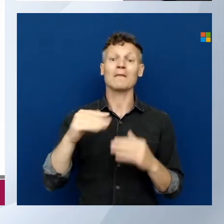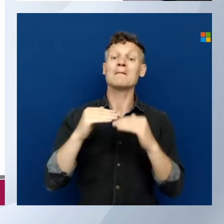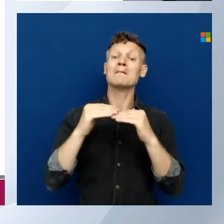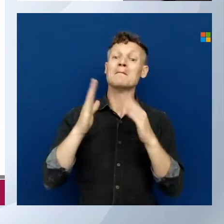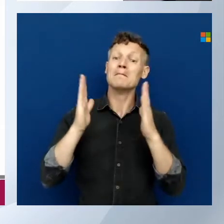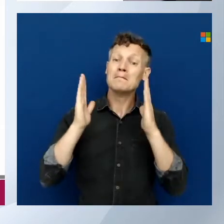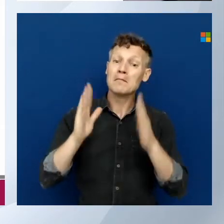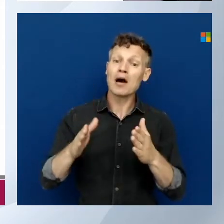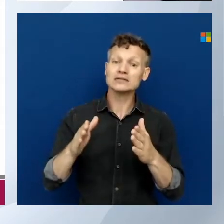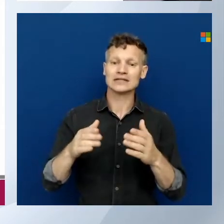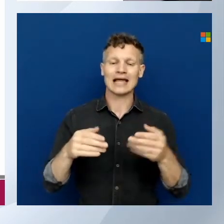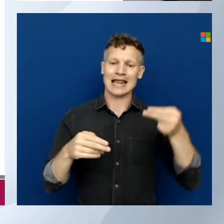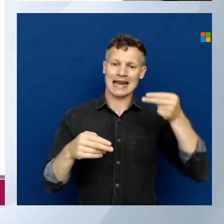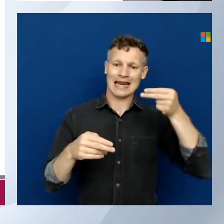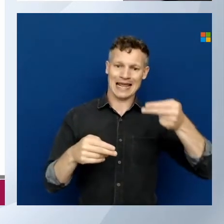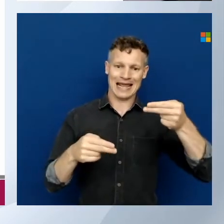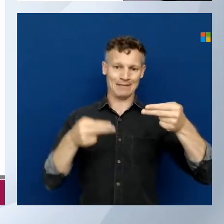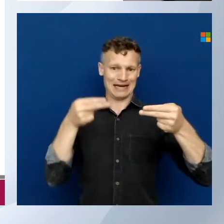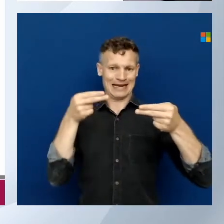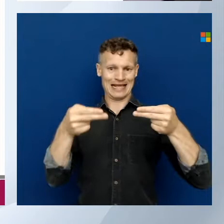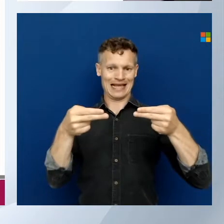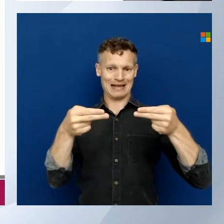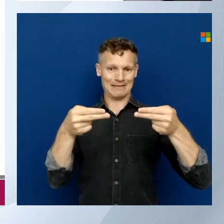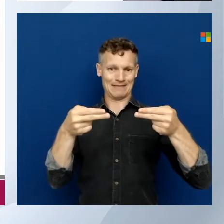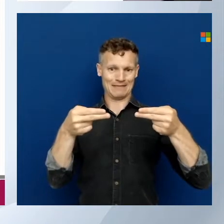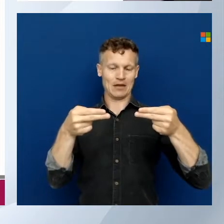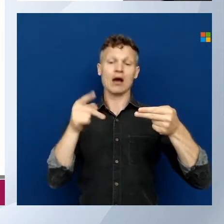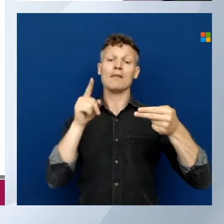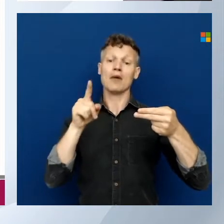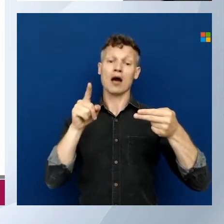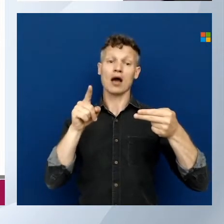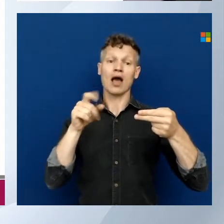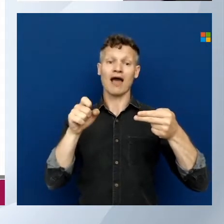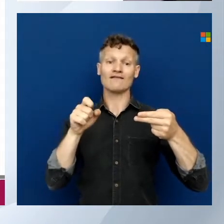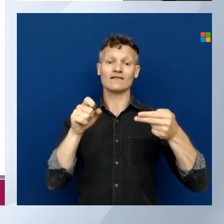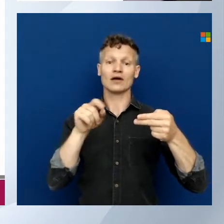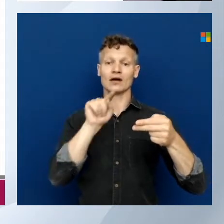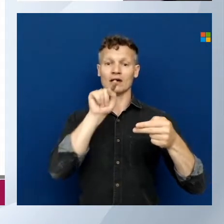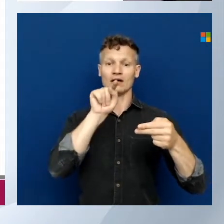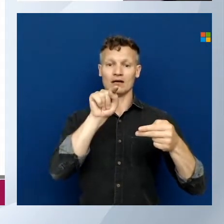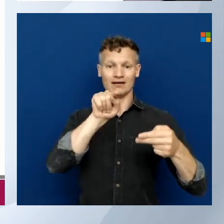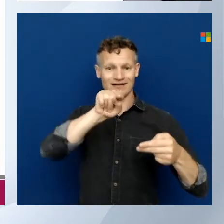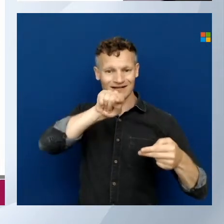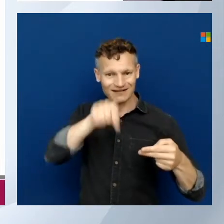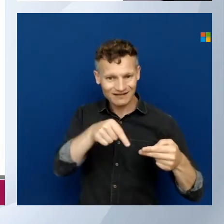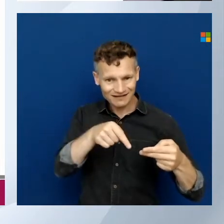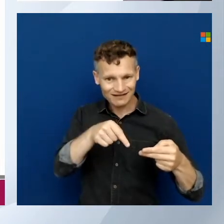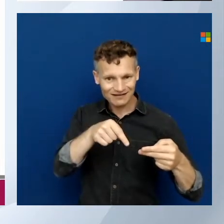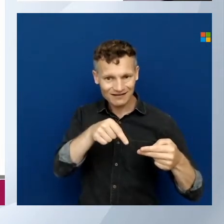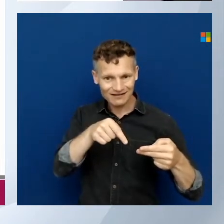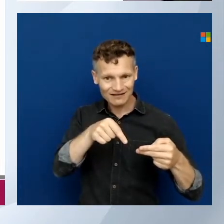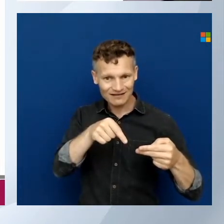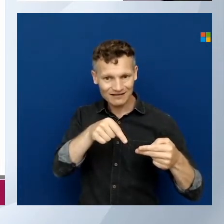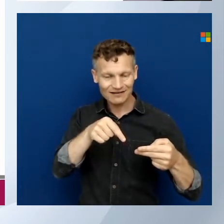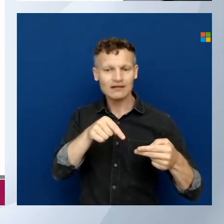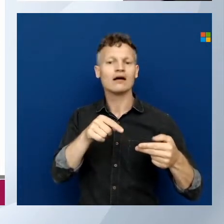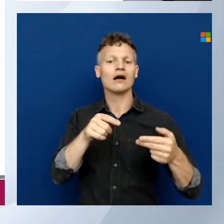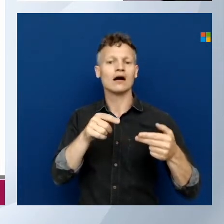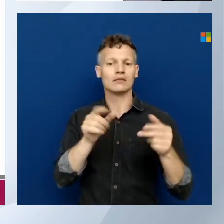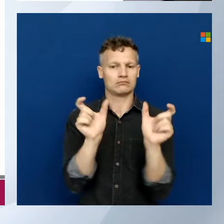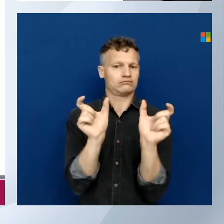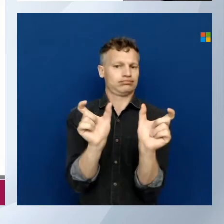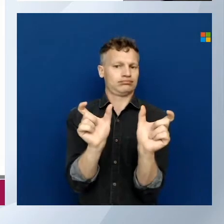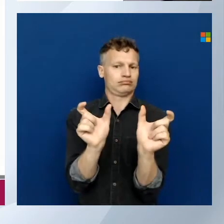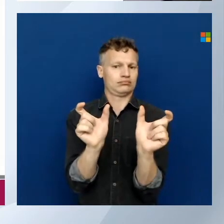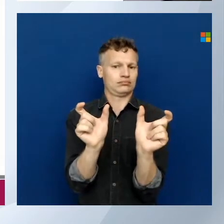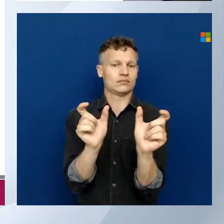by a colon. Next rule to remember is that all data, those name value pairs,